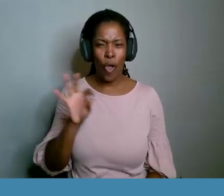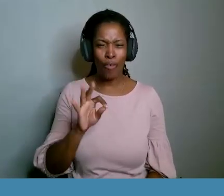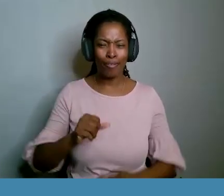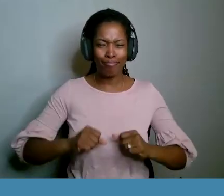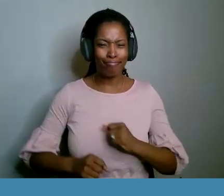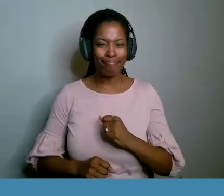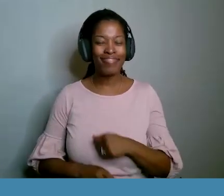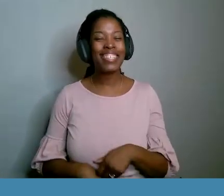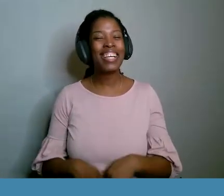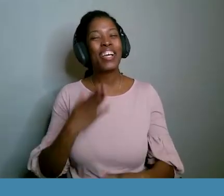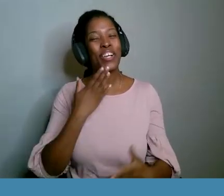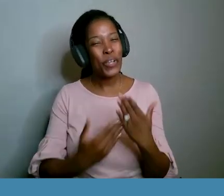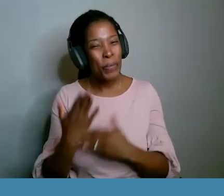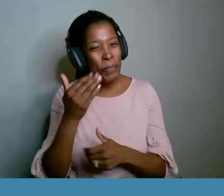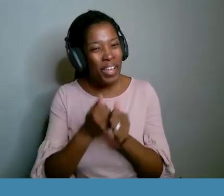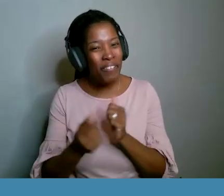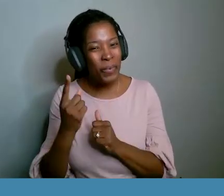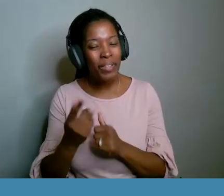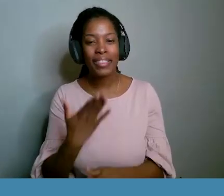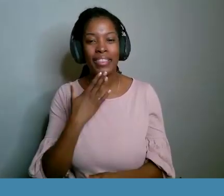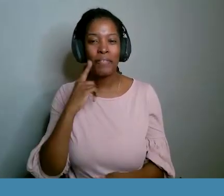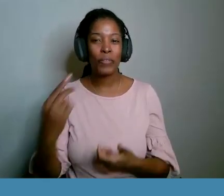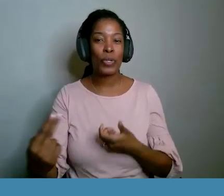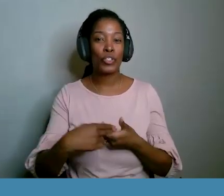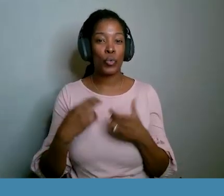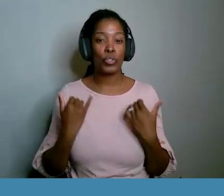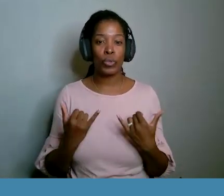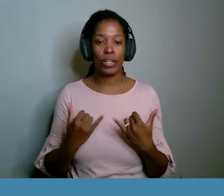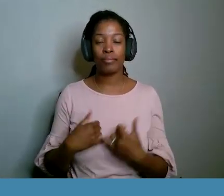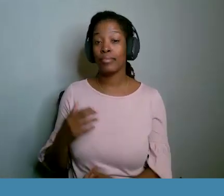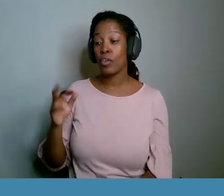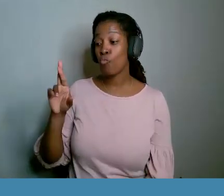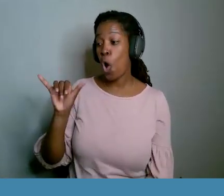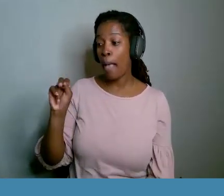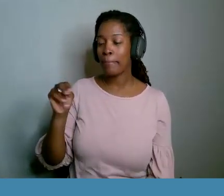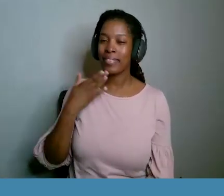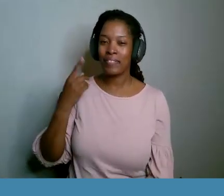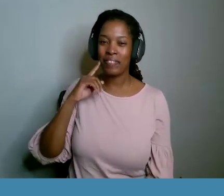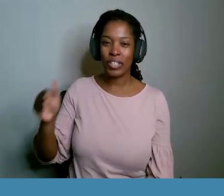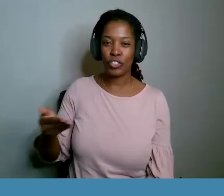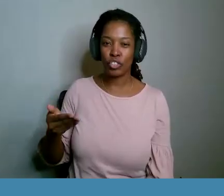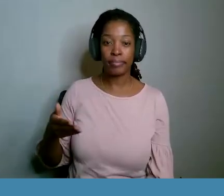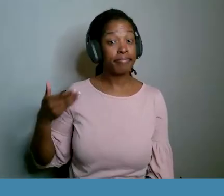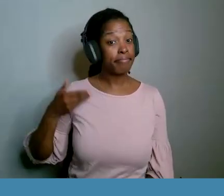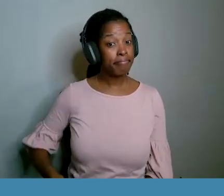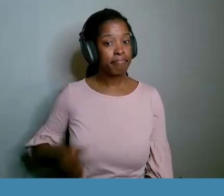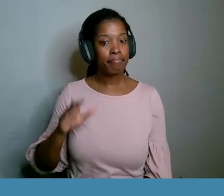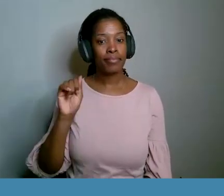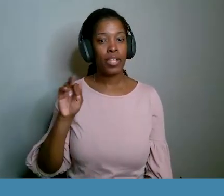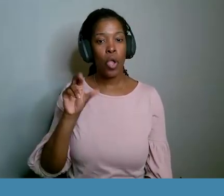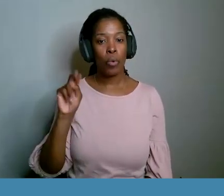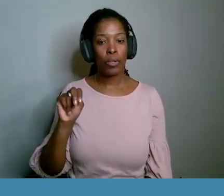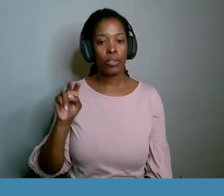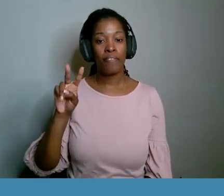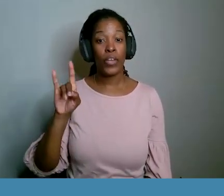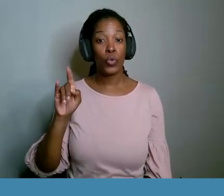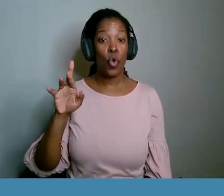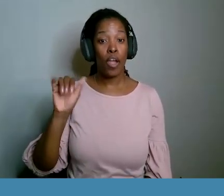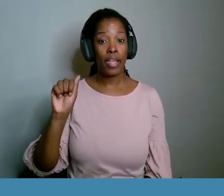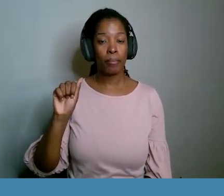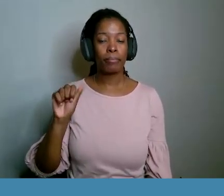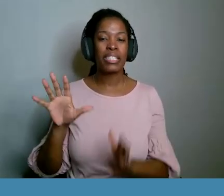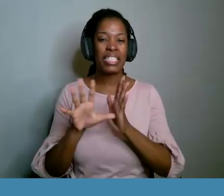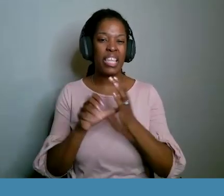morning, everyone, and thanks for joining us today. Robin, thank you for the lead-in. My name is Erin Victoria, and I'm a Senior Advocate-Investigator